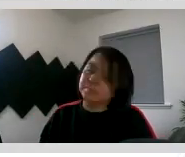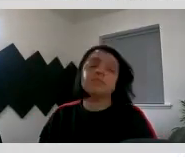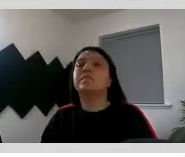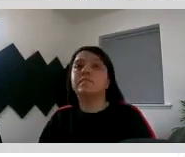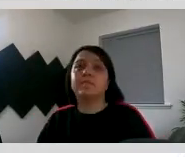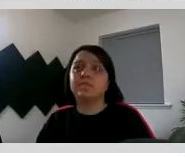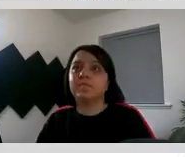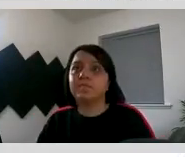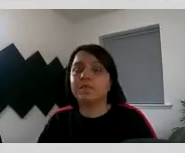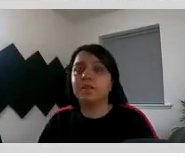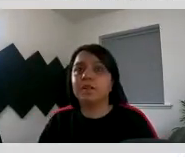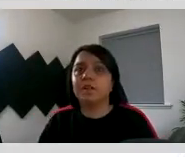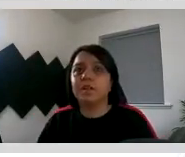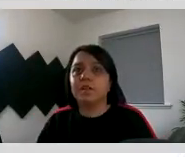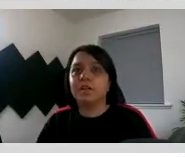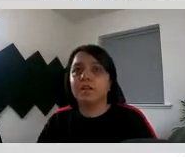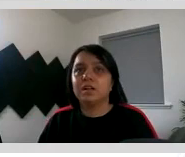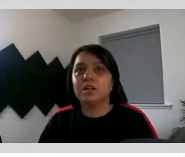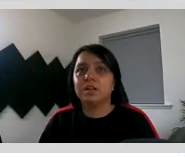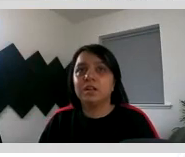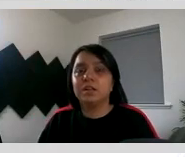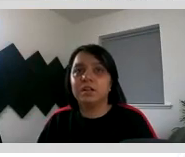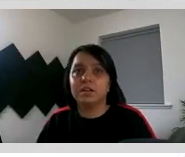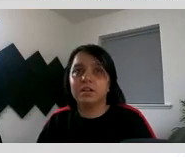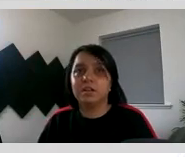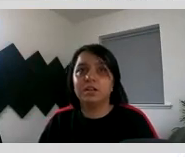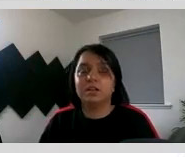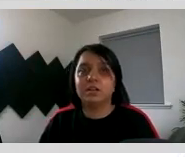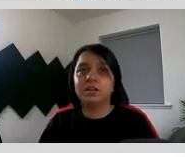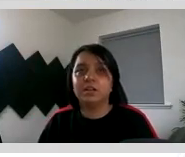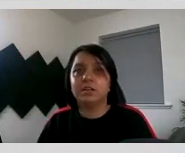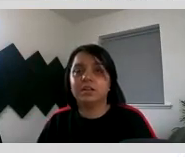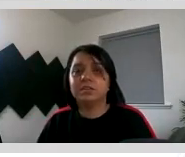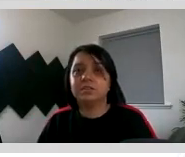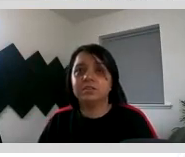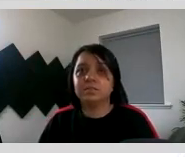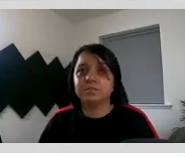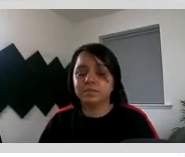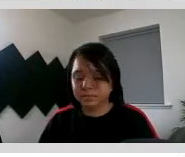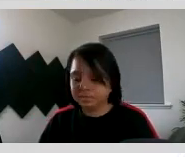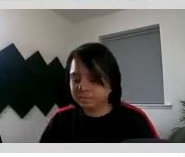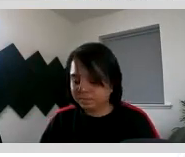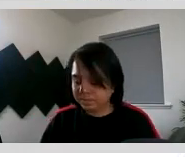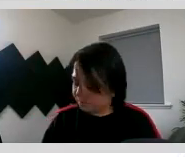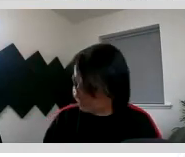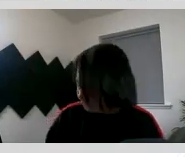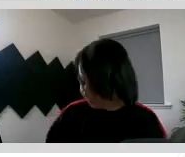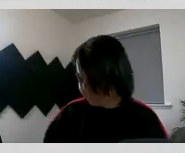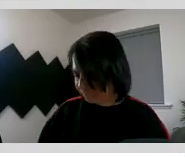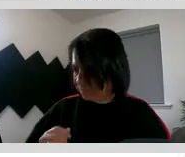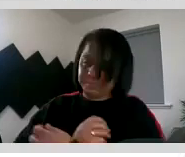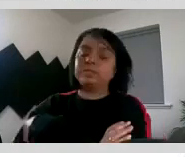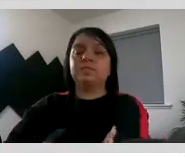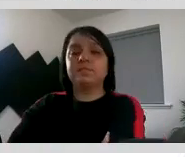words. I think that happens because in some communities, they all like